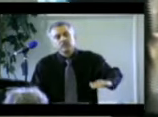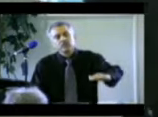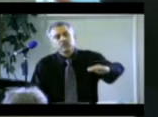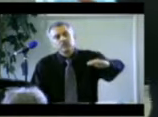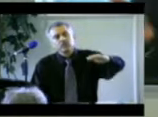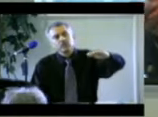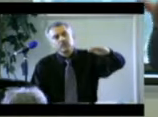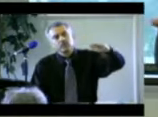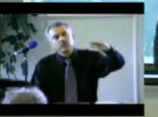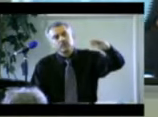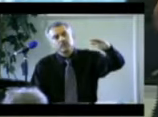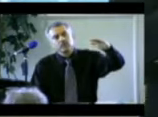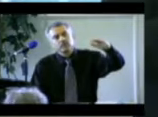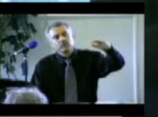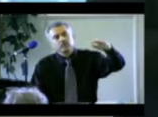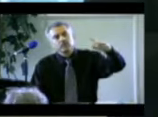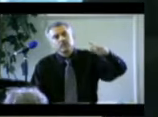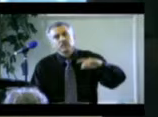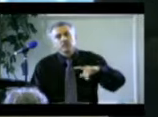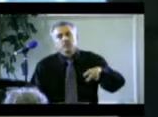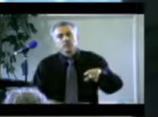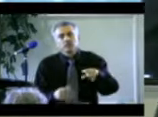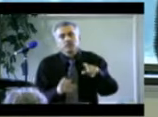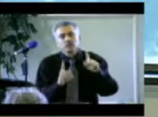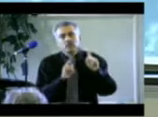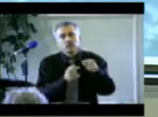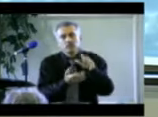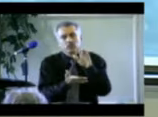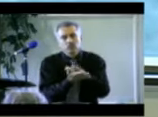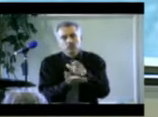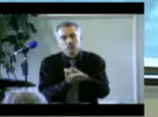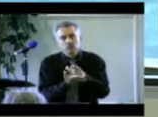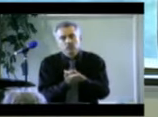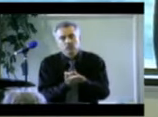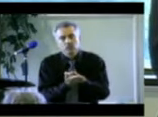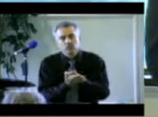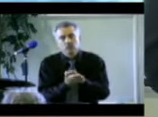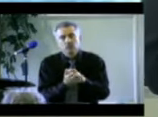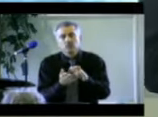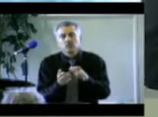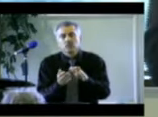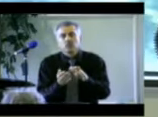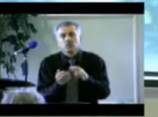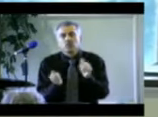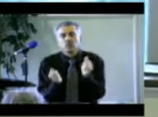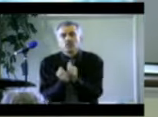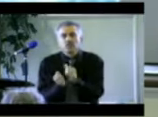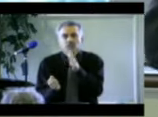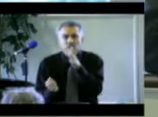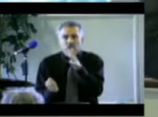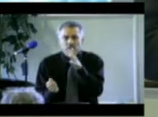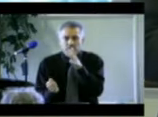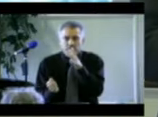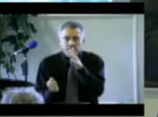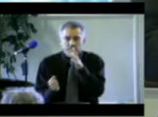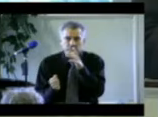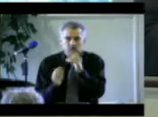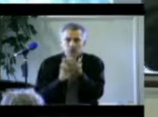in the school with his mother until about 12 years old, and he moves